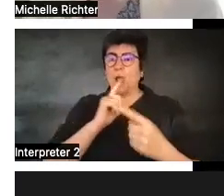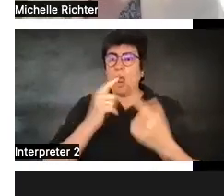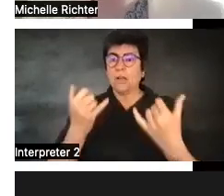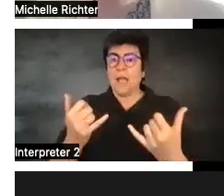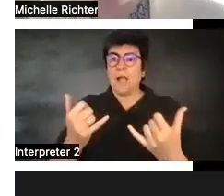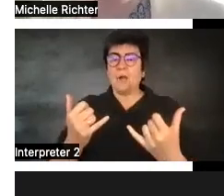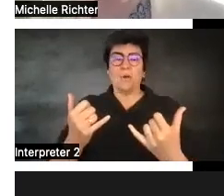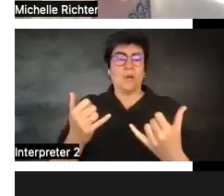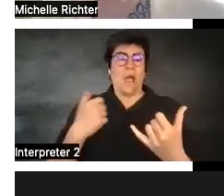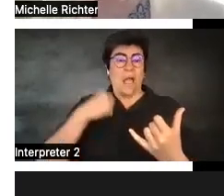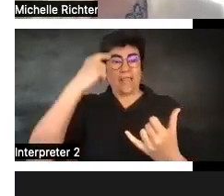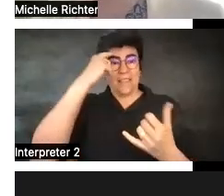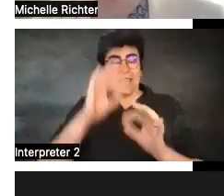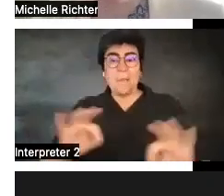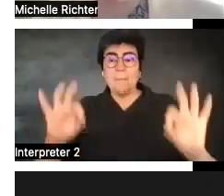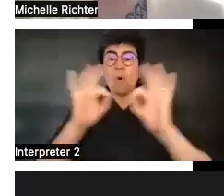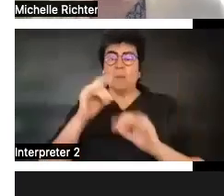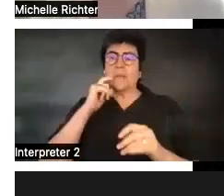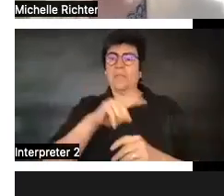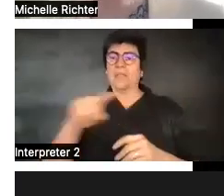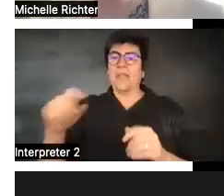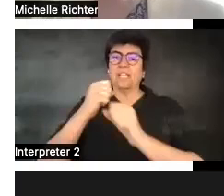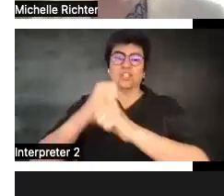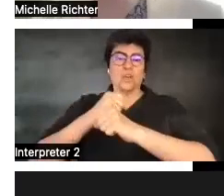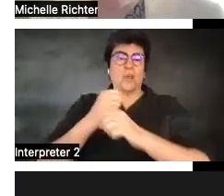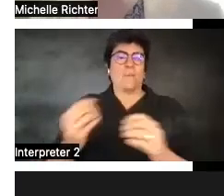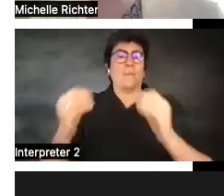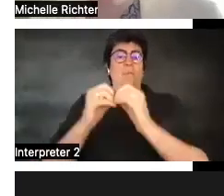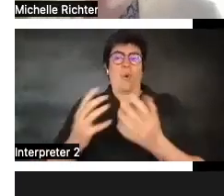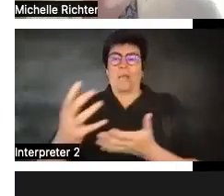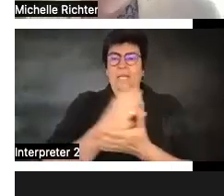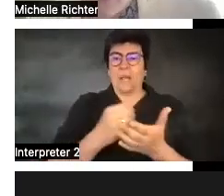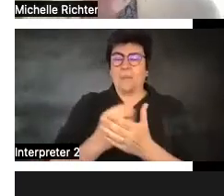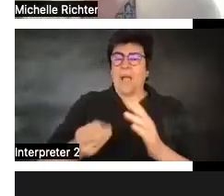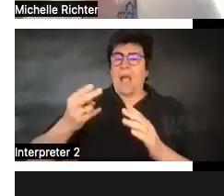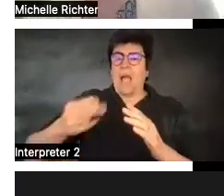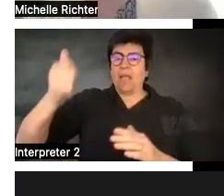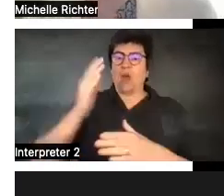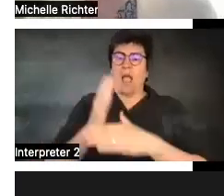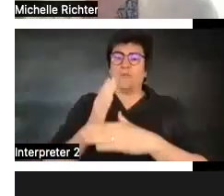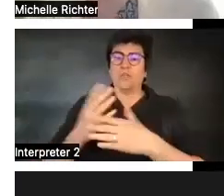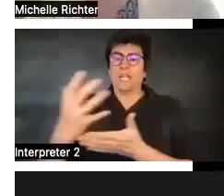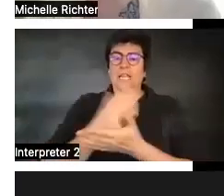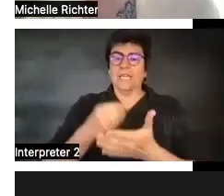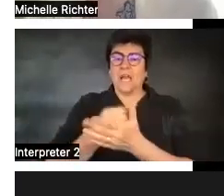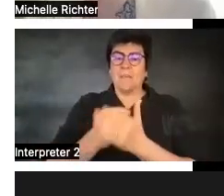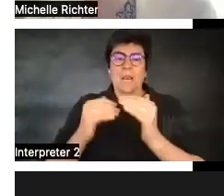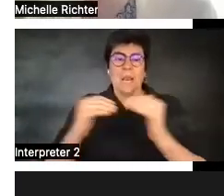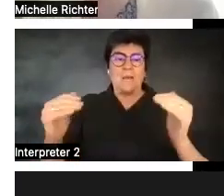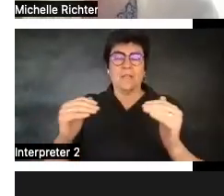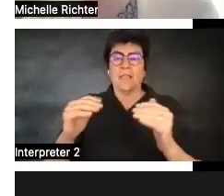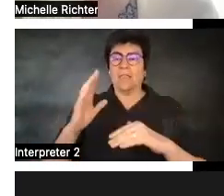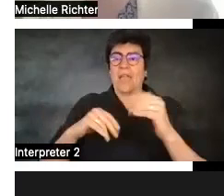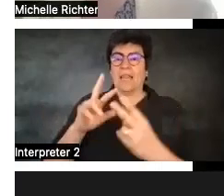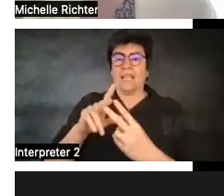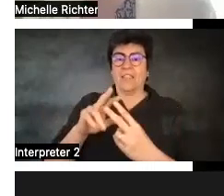think that they're important because they generate more income, a higher average income level, than does either a safe